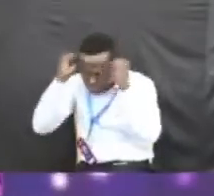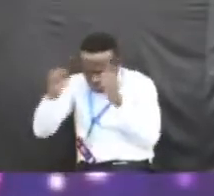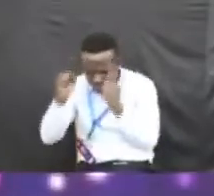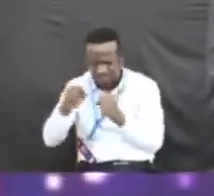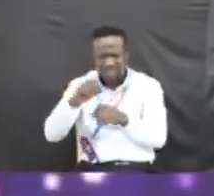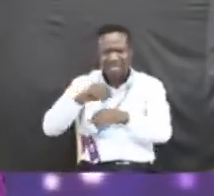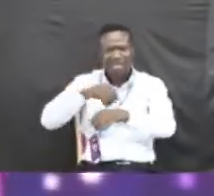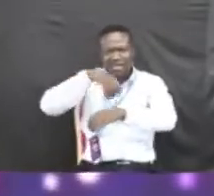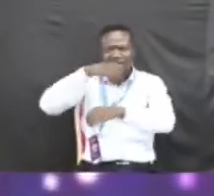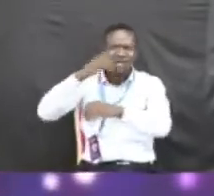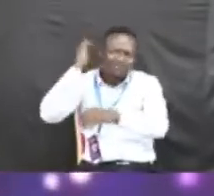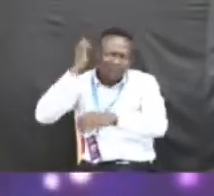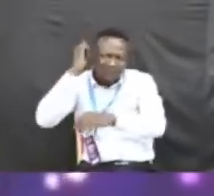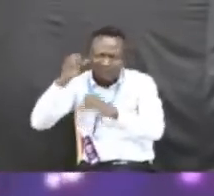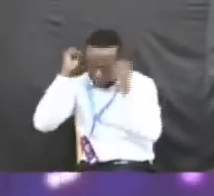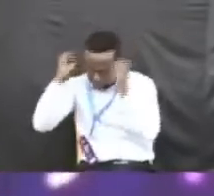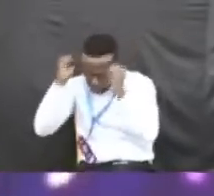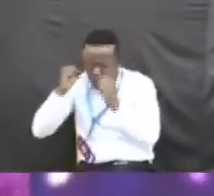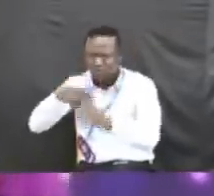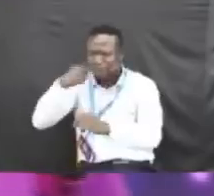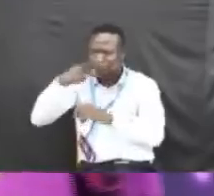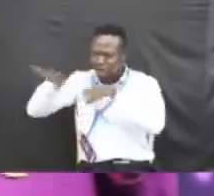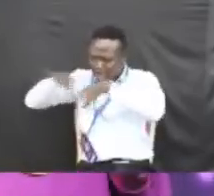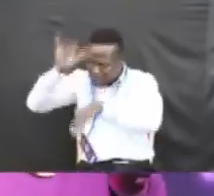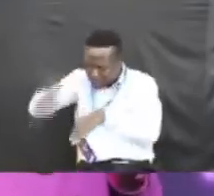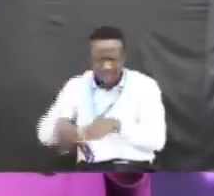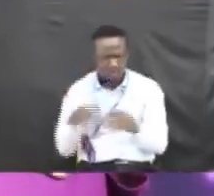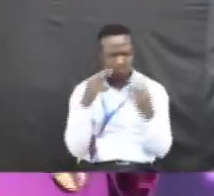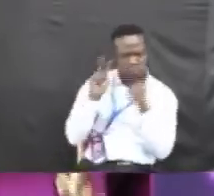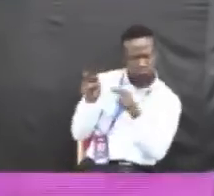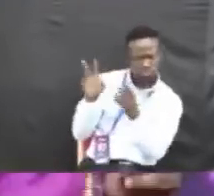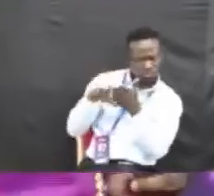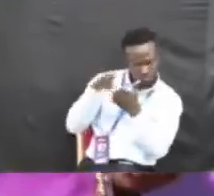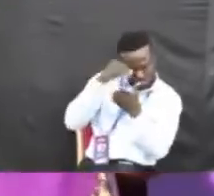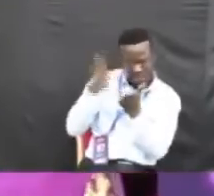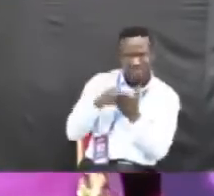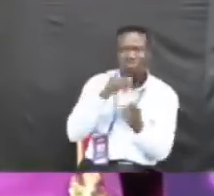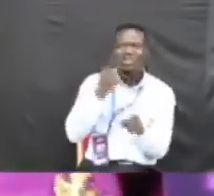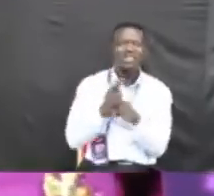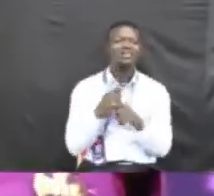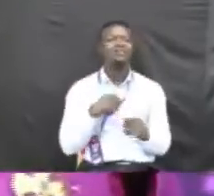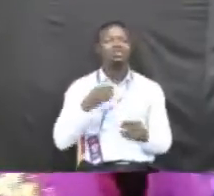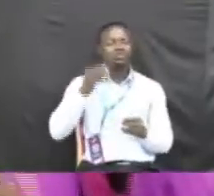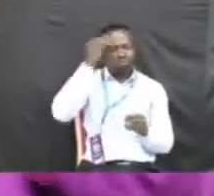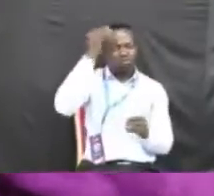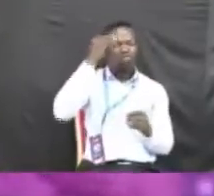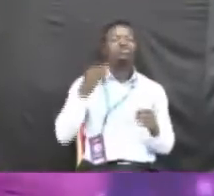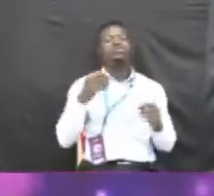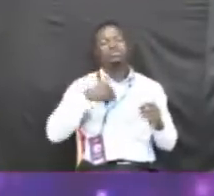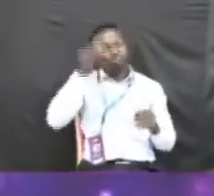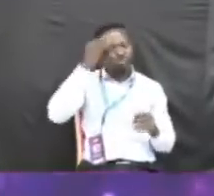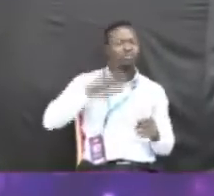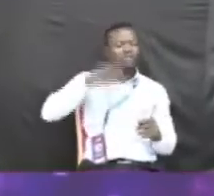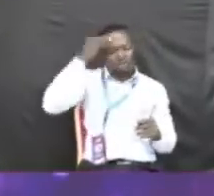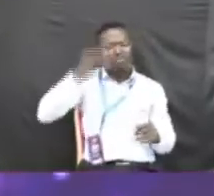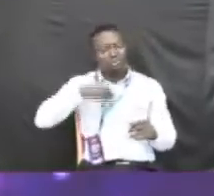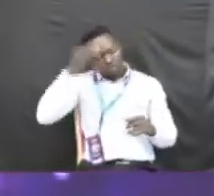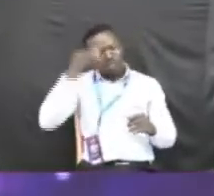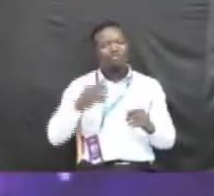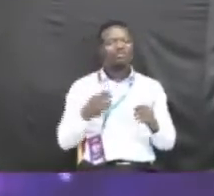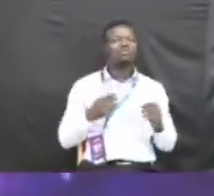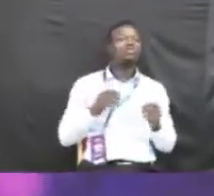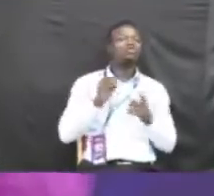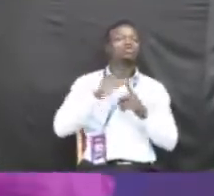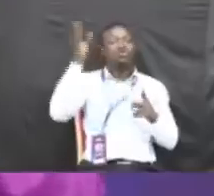evangelism seriously, and lessons of not being complacent. It's easy for you to become